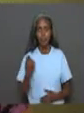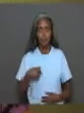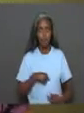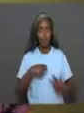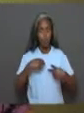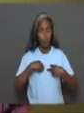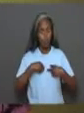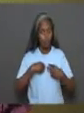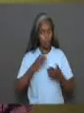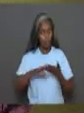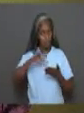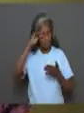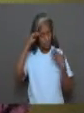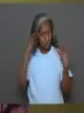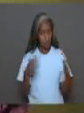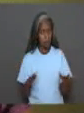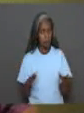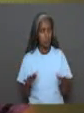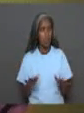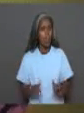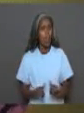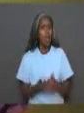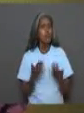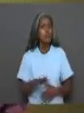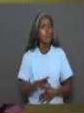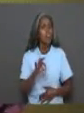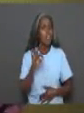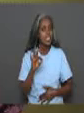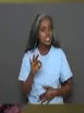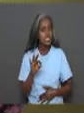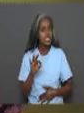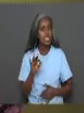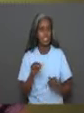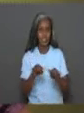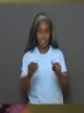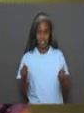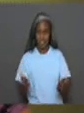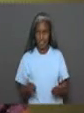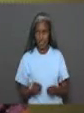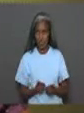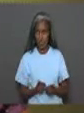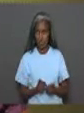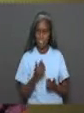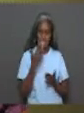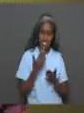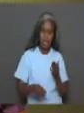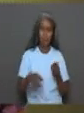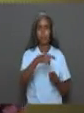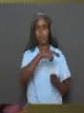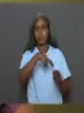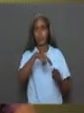We have already learned how to find the area of some